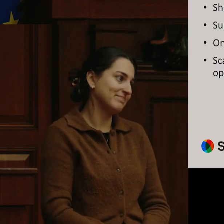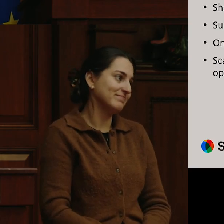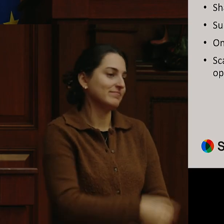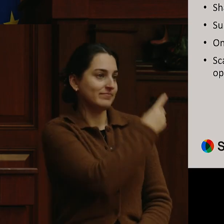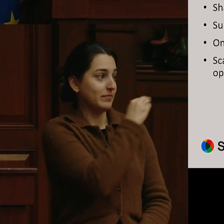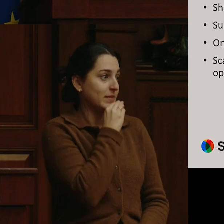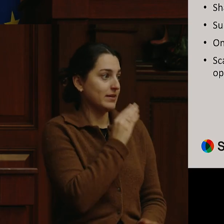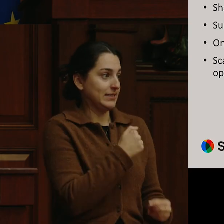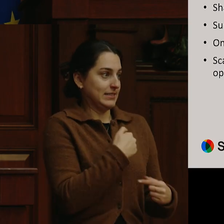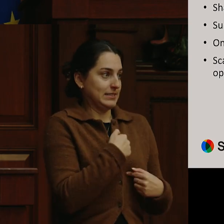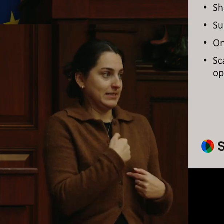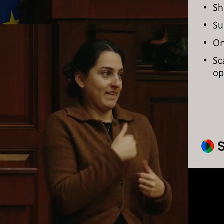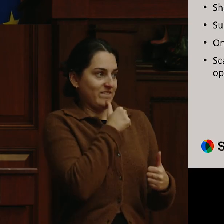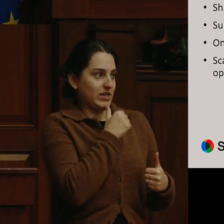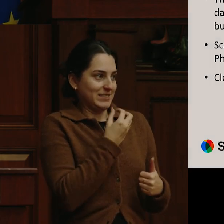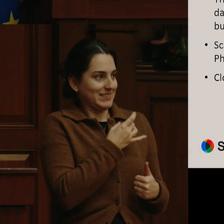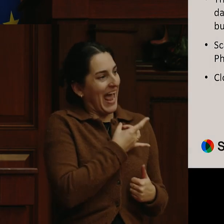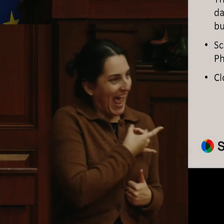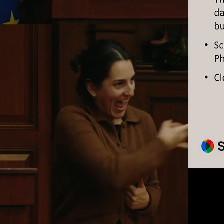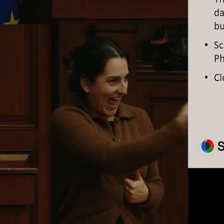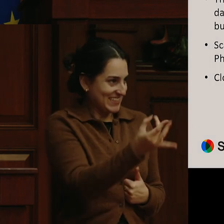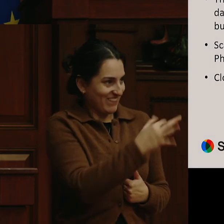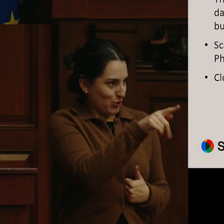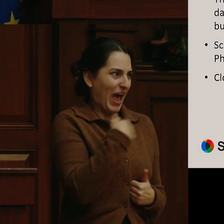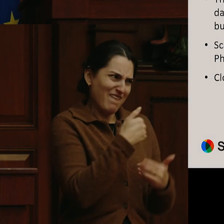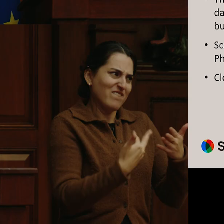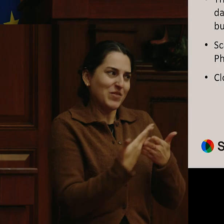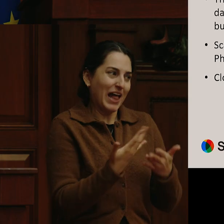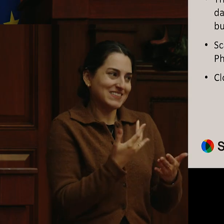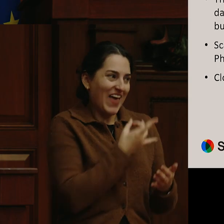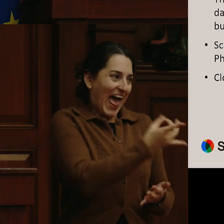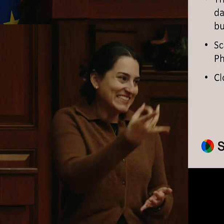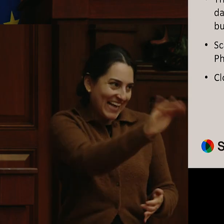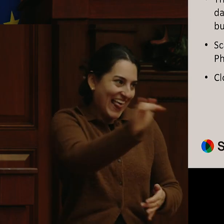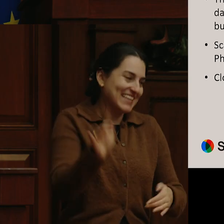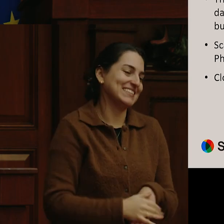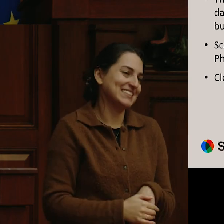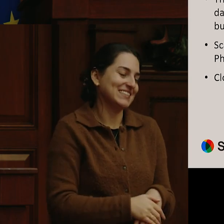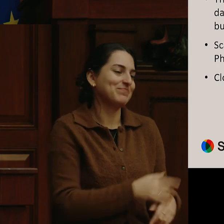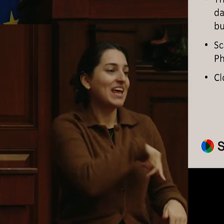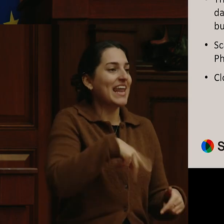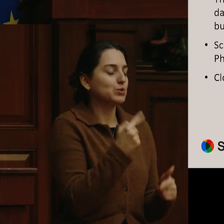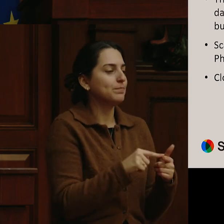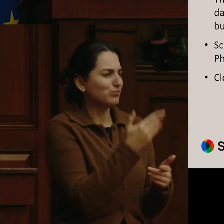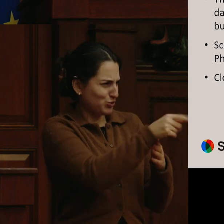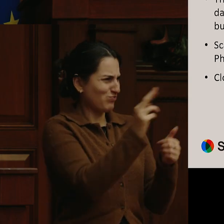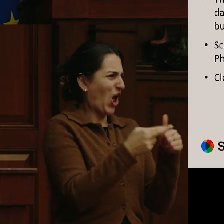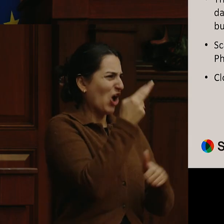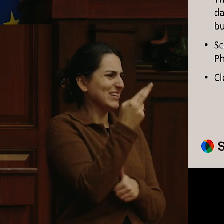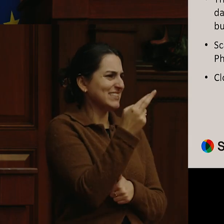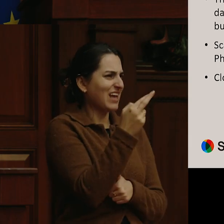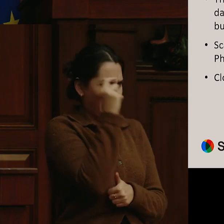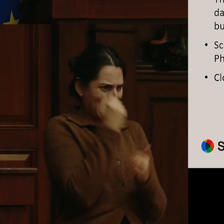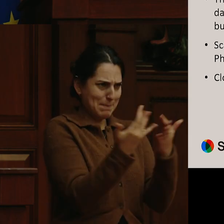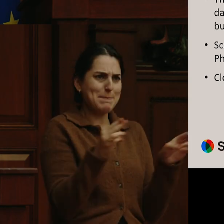that's my ask number one. I've got a couple of asks here. So the next one is, some of you've probably already, I